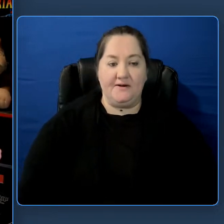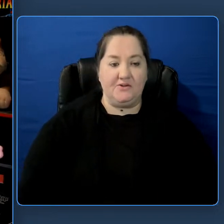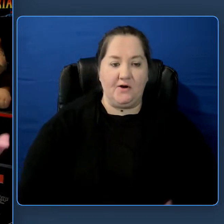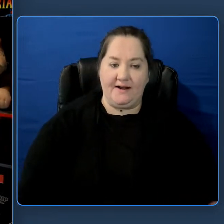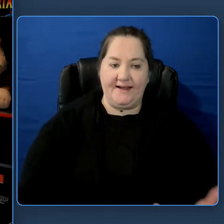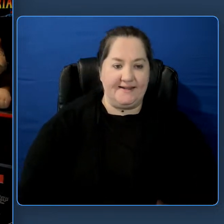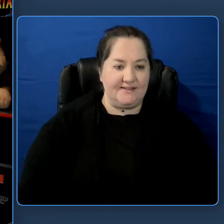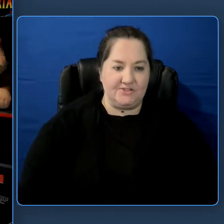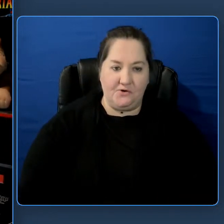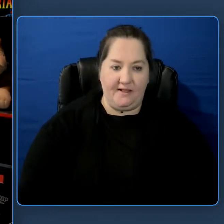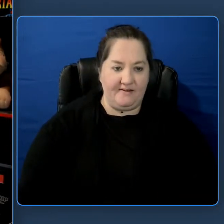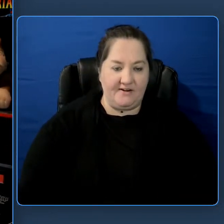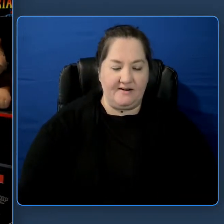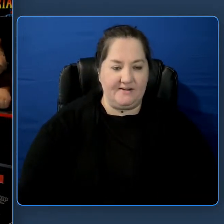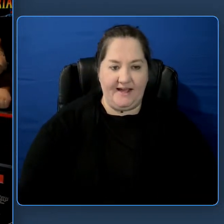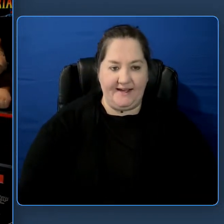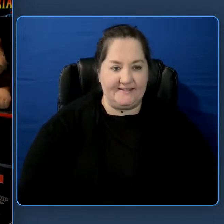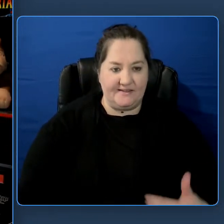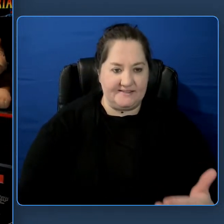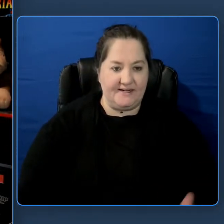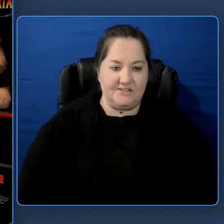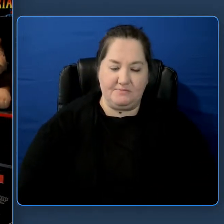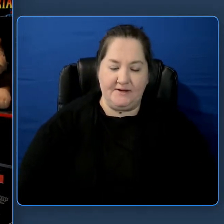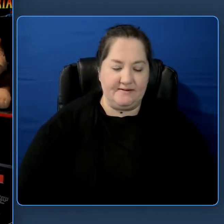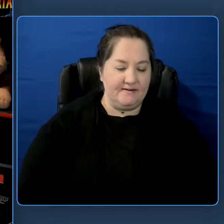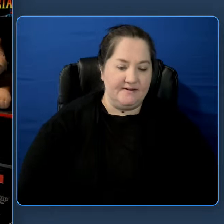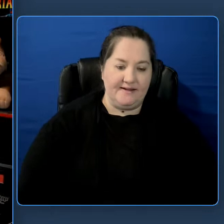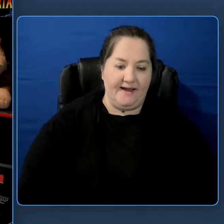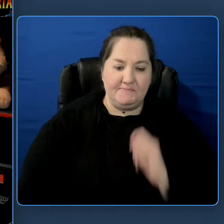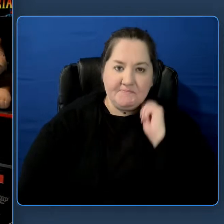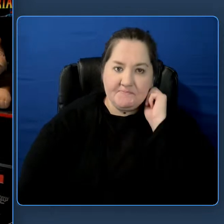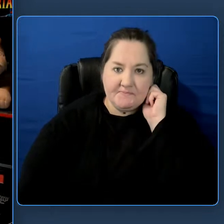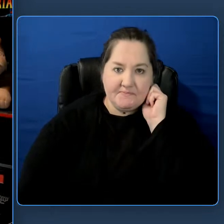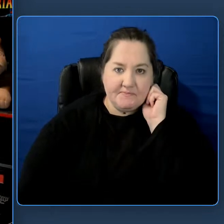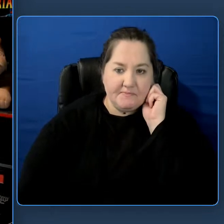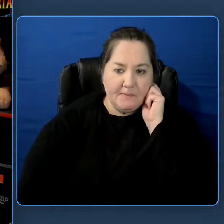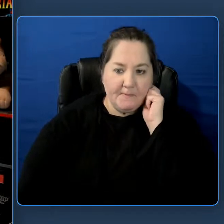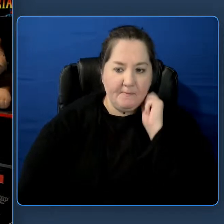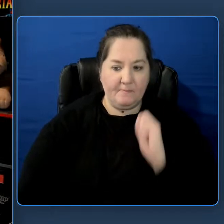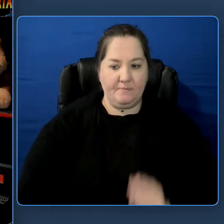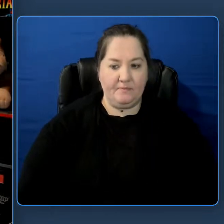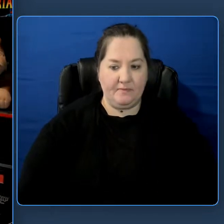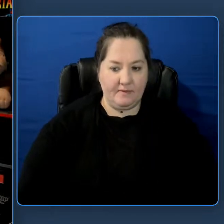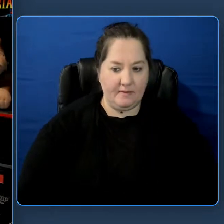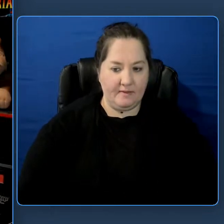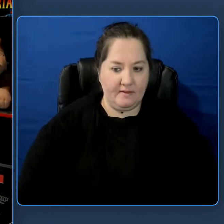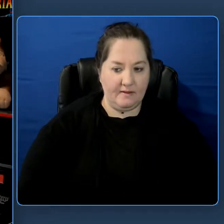know, in New York, I get it. There's no elevator and you can't get down the stairs, but yeah.